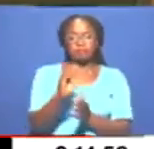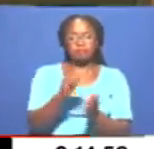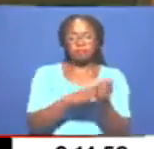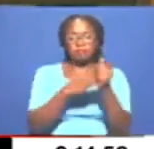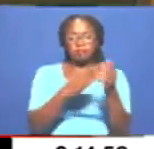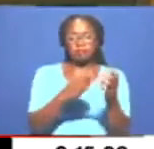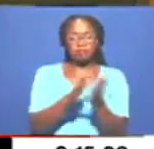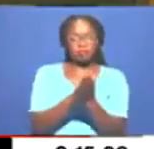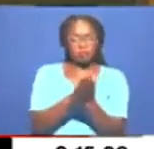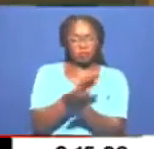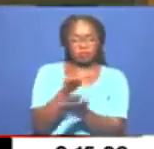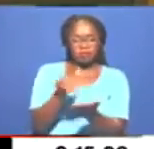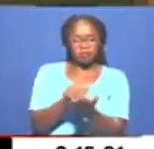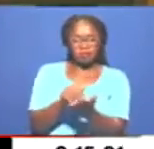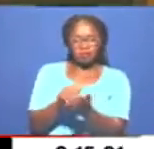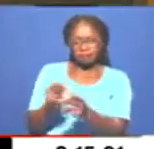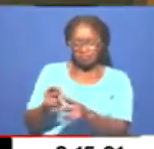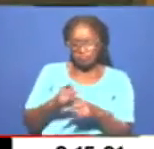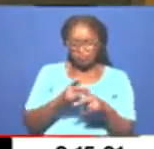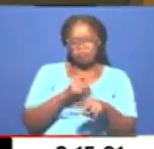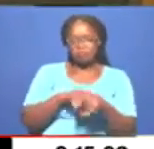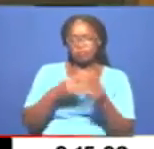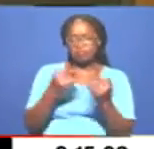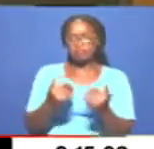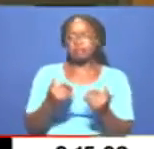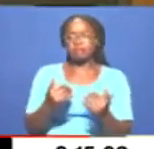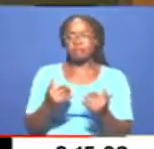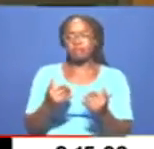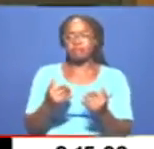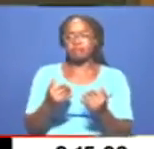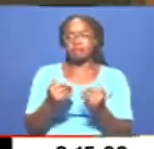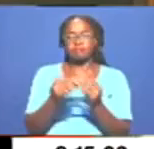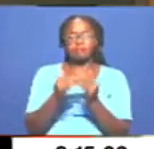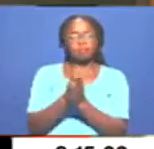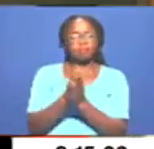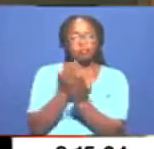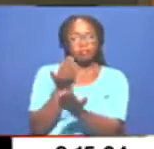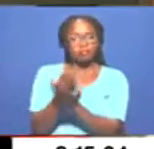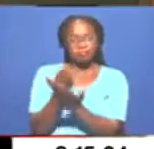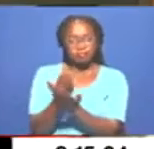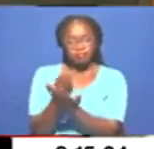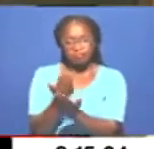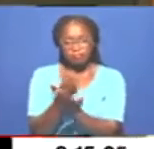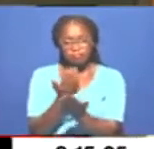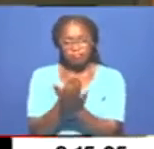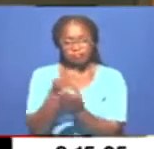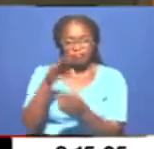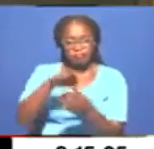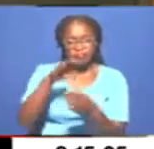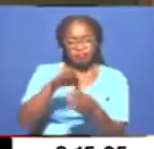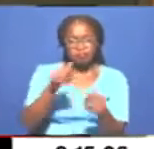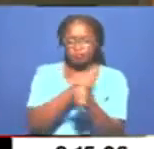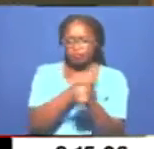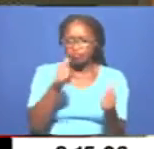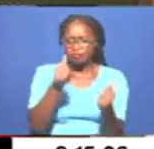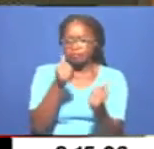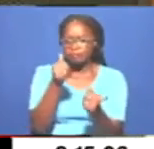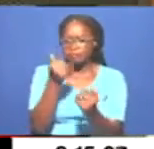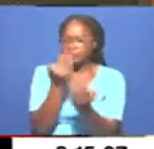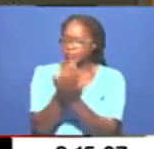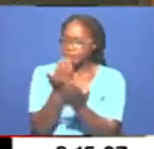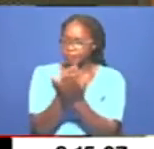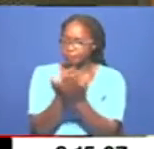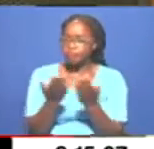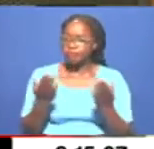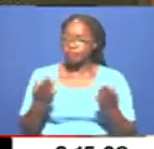Chunga sana wakati huu ni wakati wa kuomba kura, omba kura yako vizuri, pamoja na watu